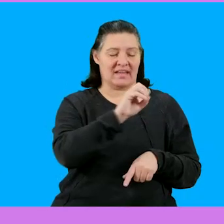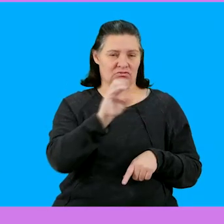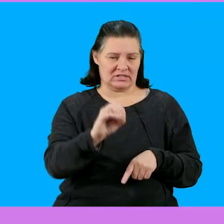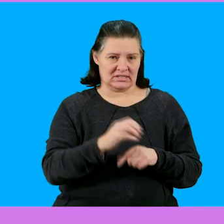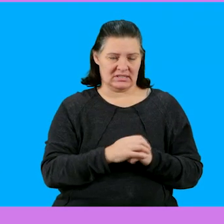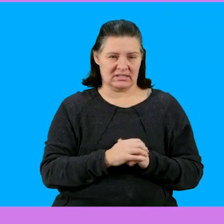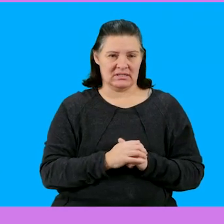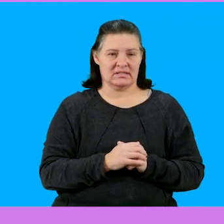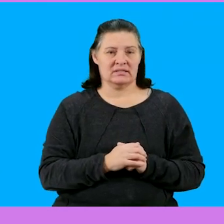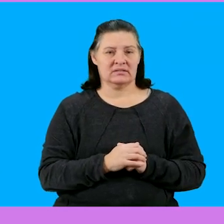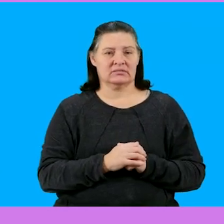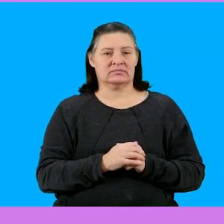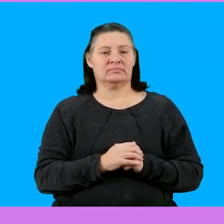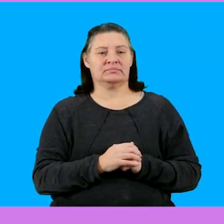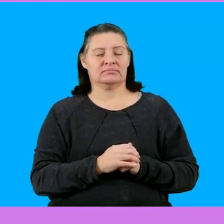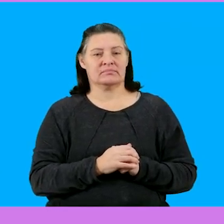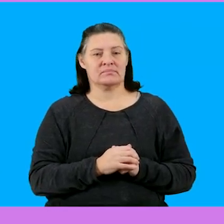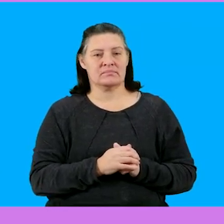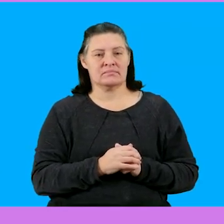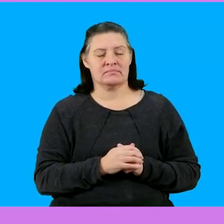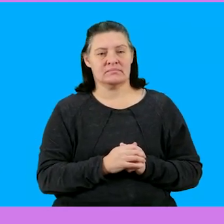220,500 rand, right? So I'll go back and you see